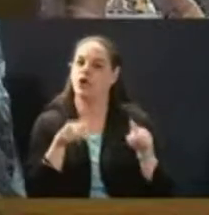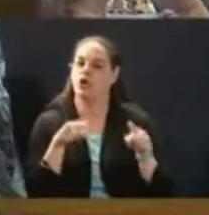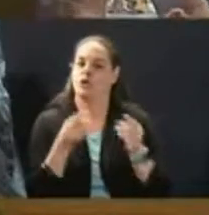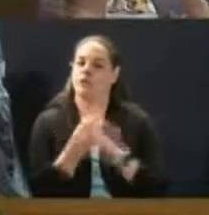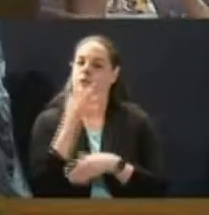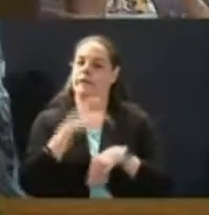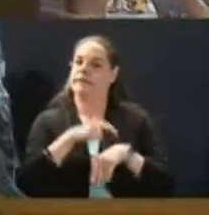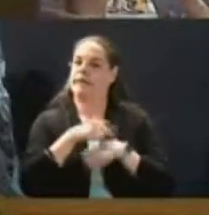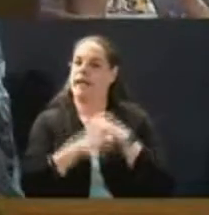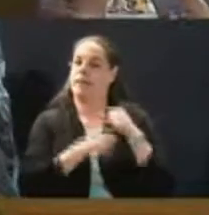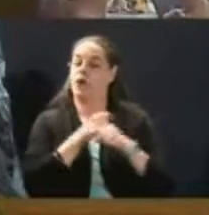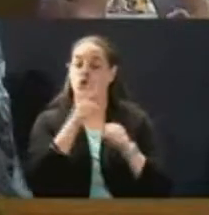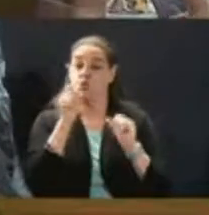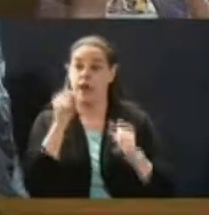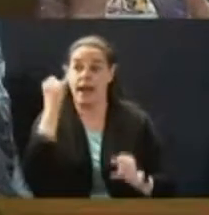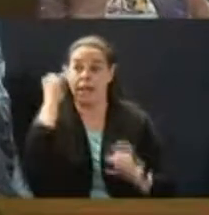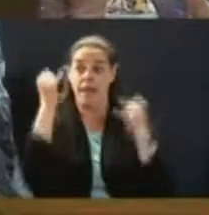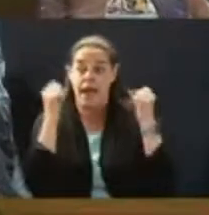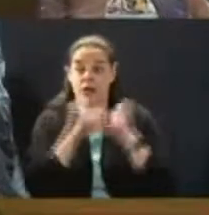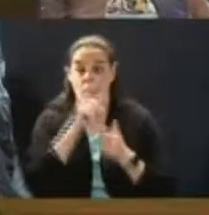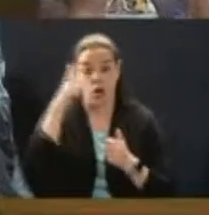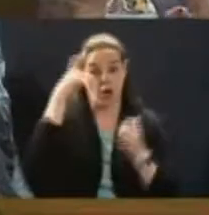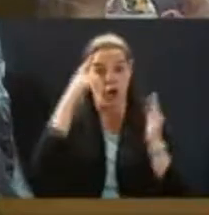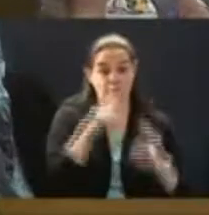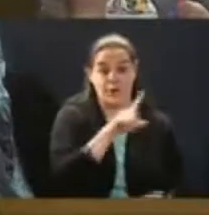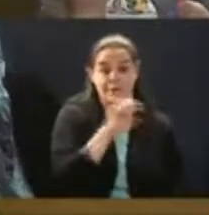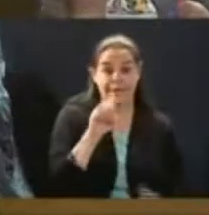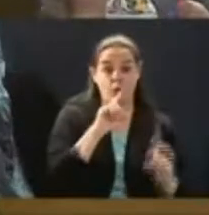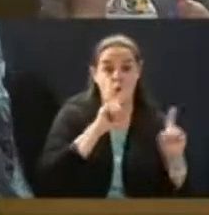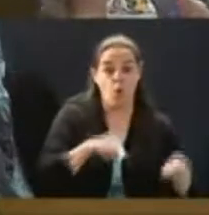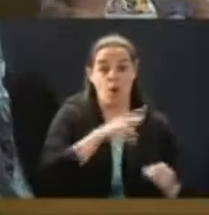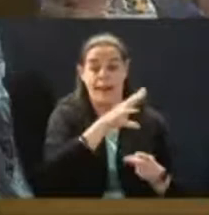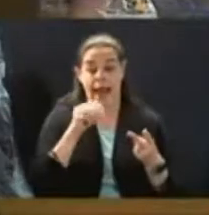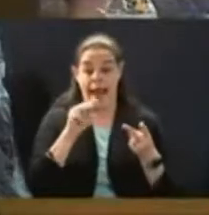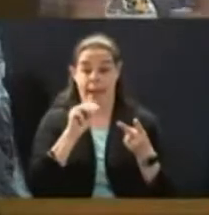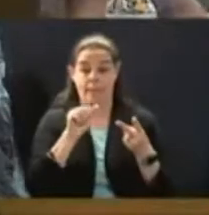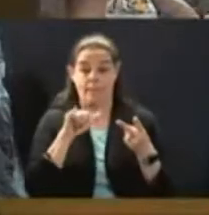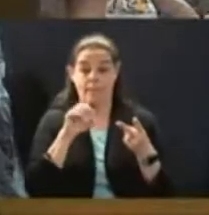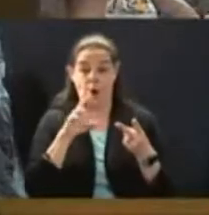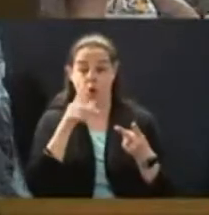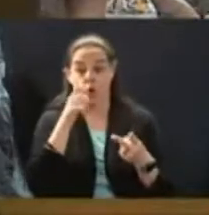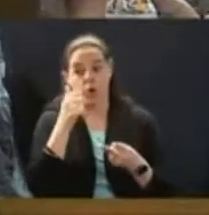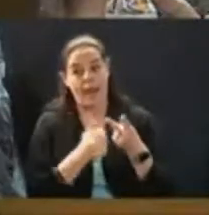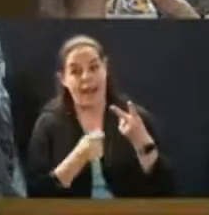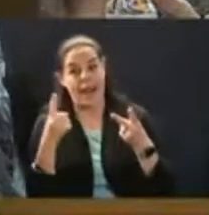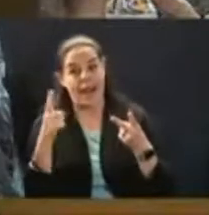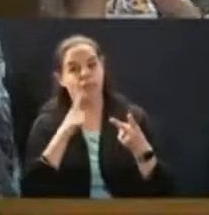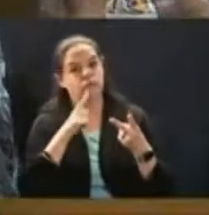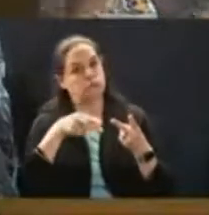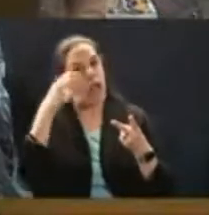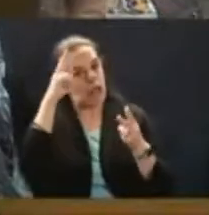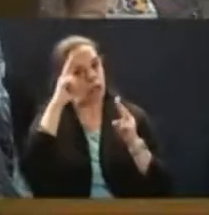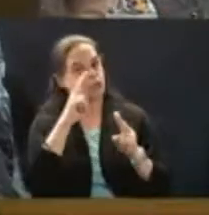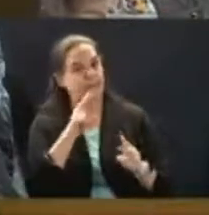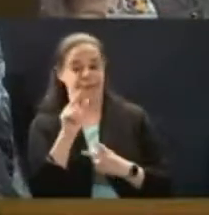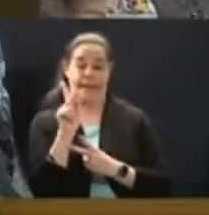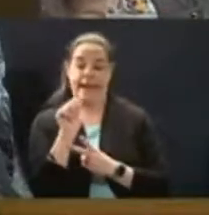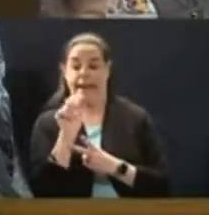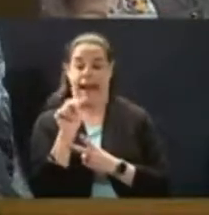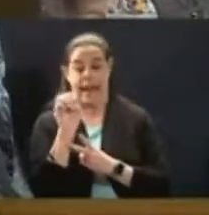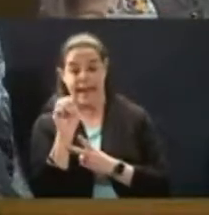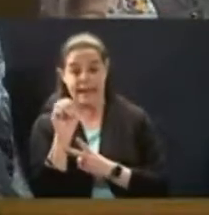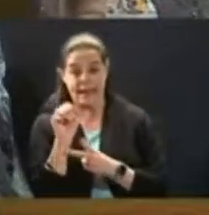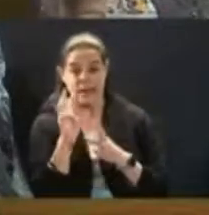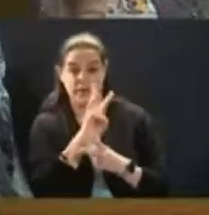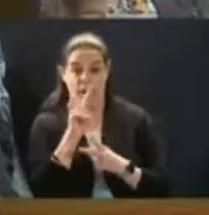year. And you can imagine with Governor Lee's order and the mayor, whom everybody highly respects as Kane,